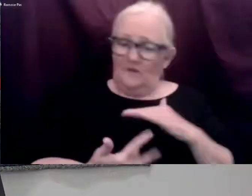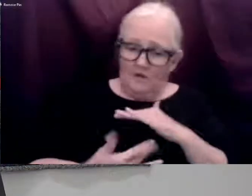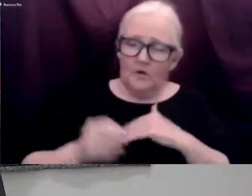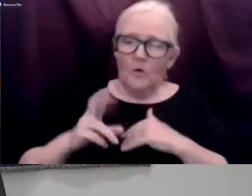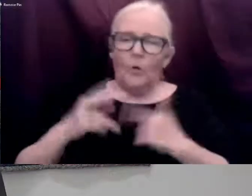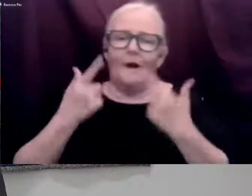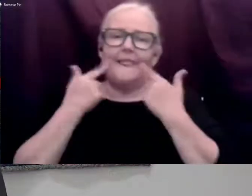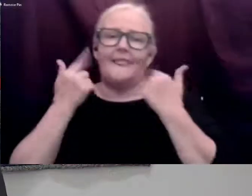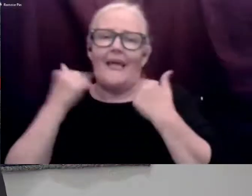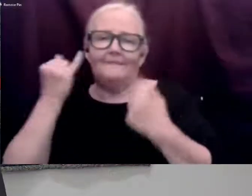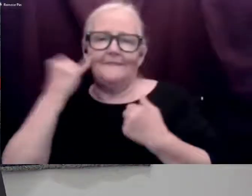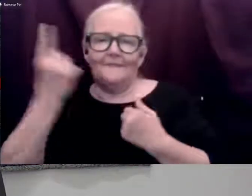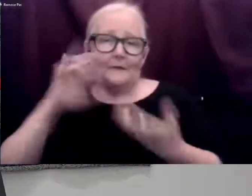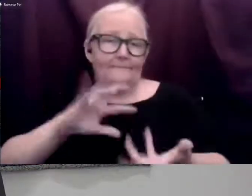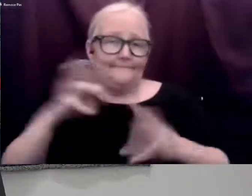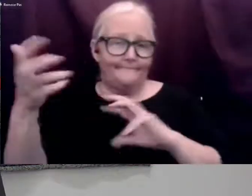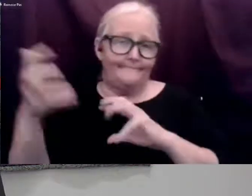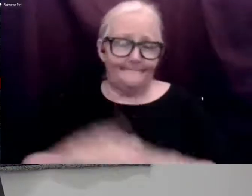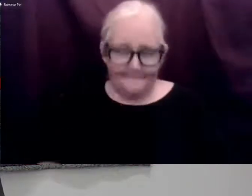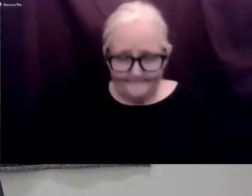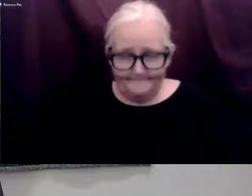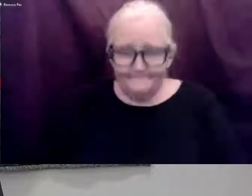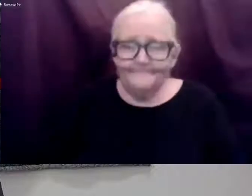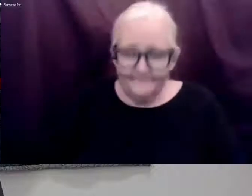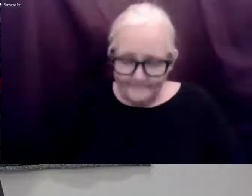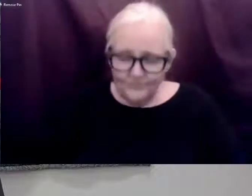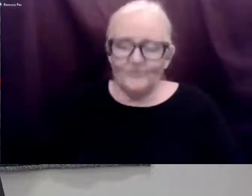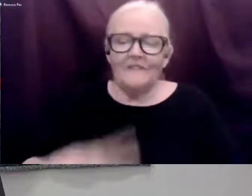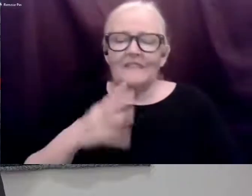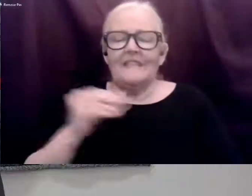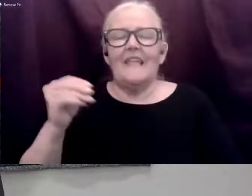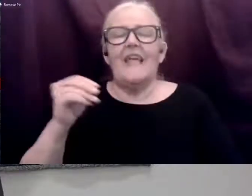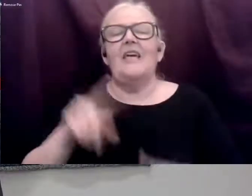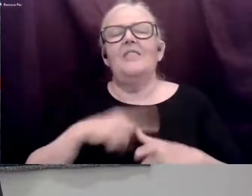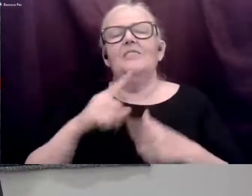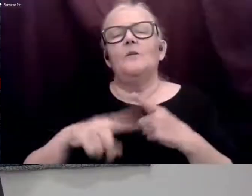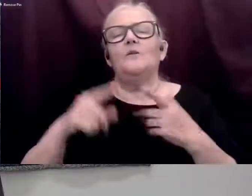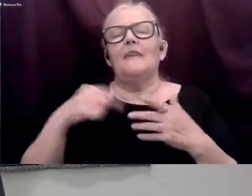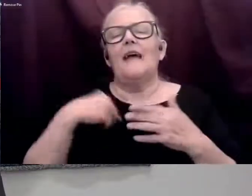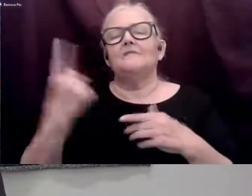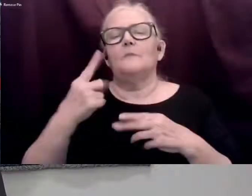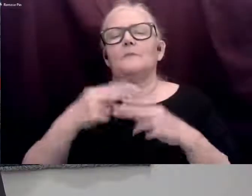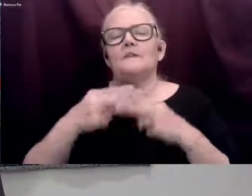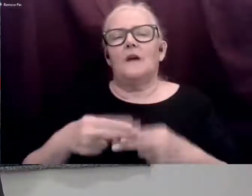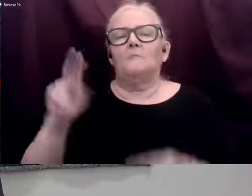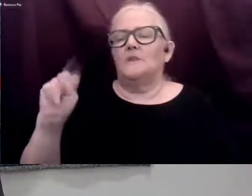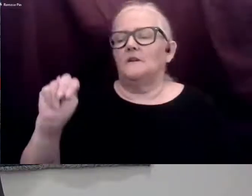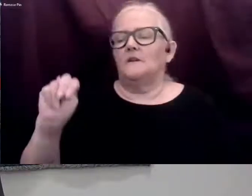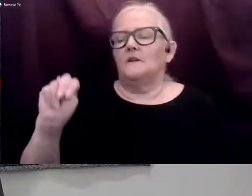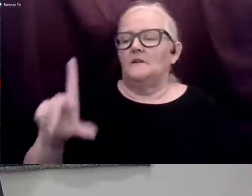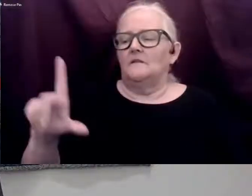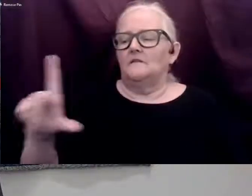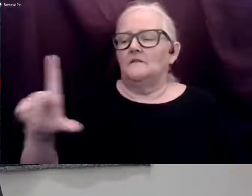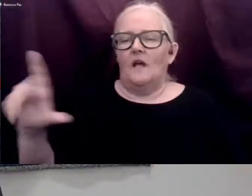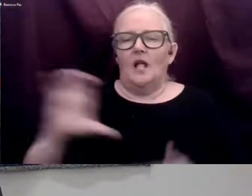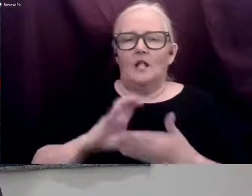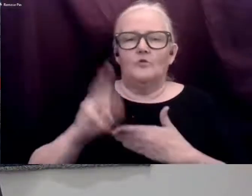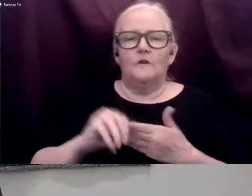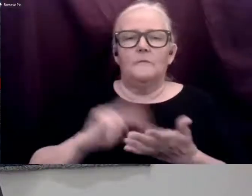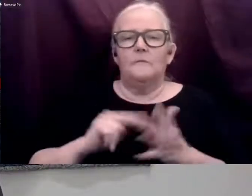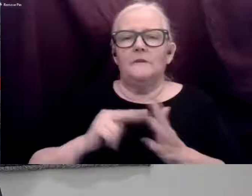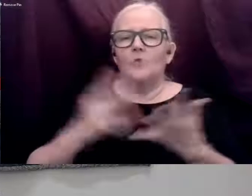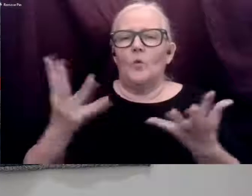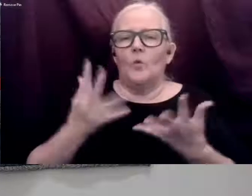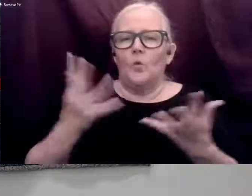there's the congregation's null curriculum. The null curriculum is what isn't there. The absence of certain words